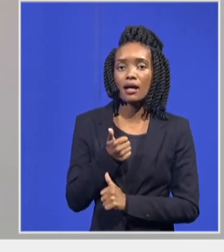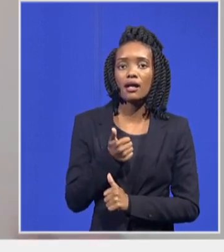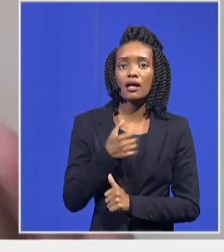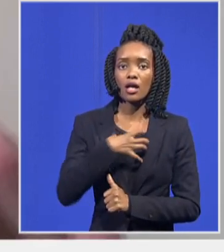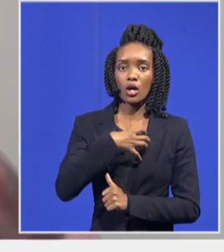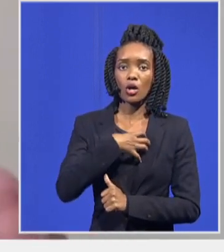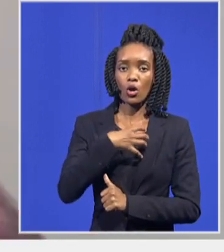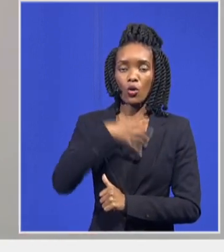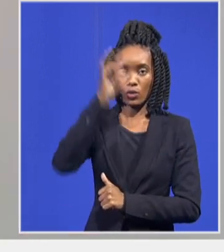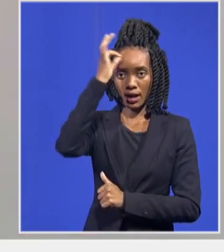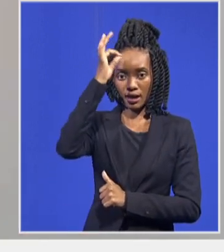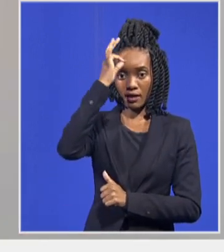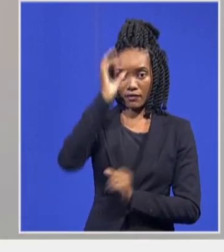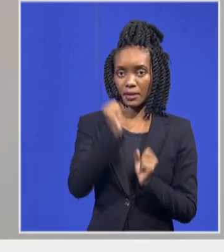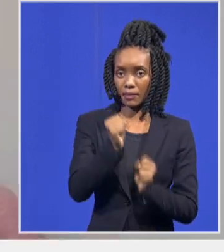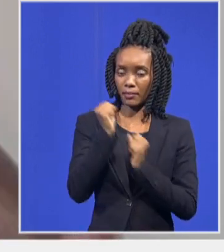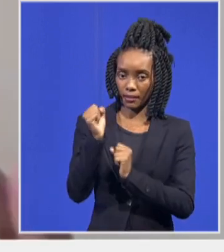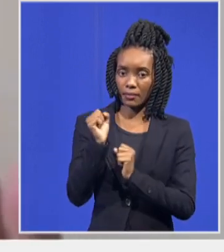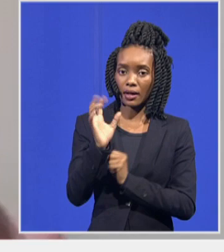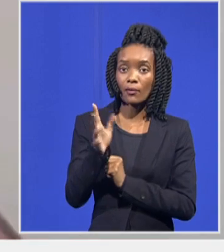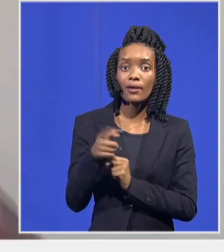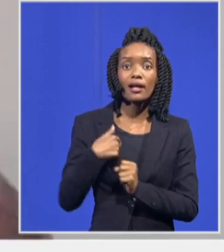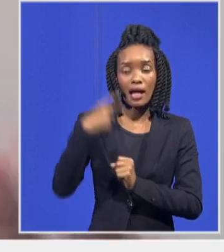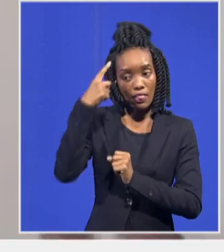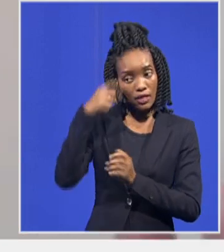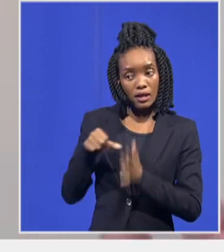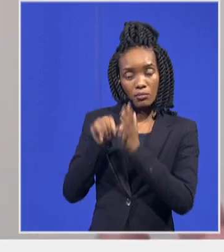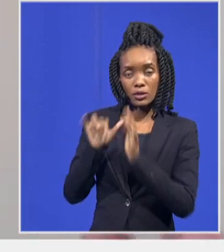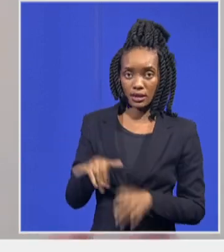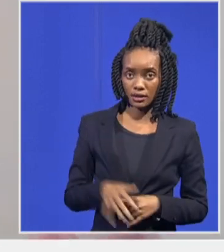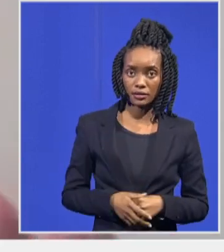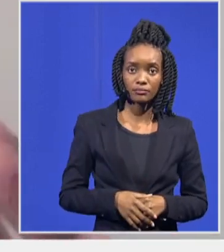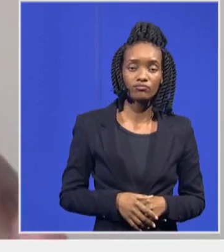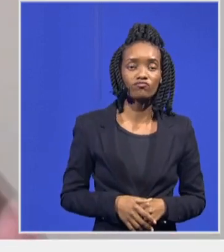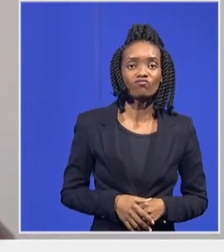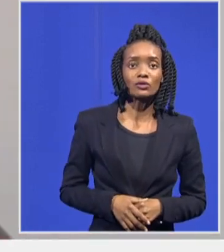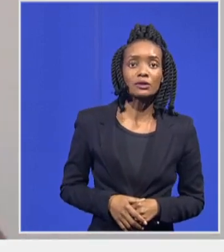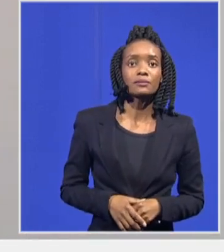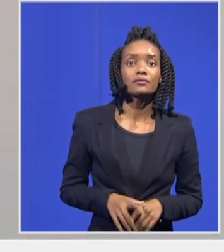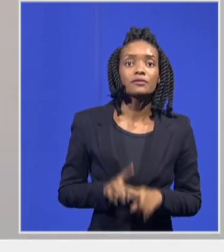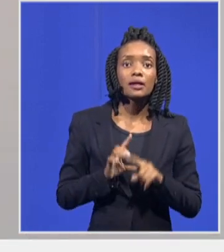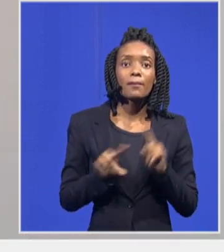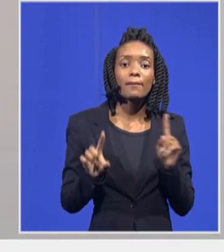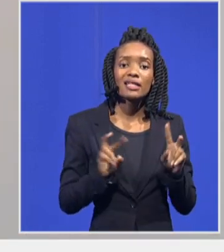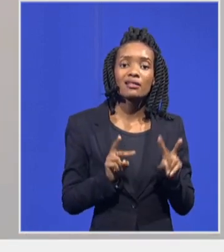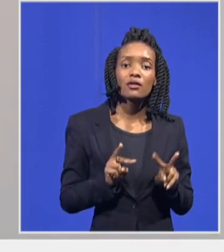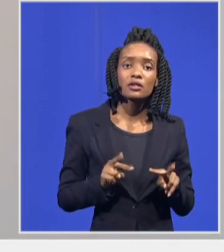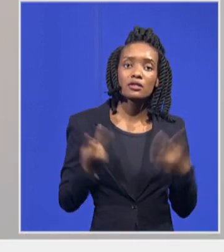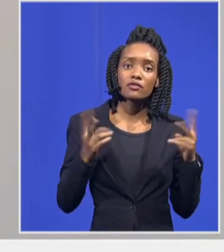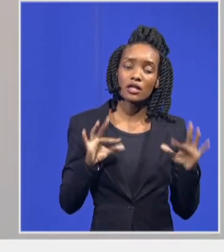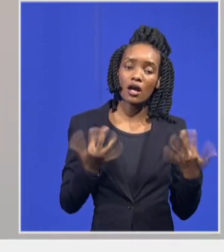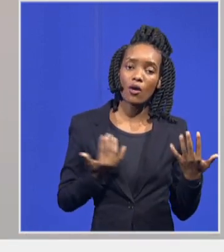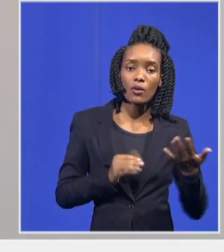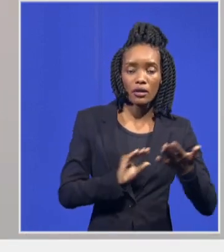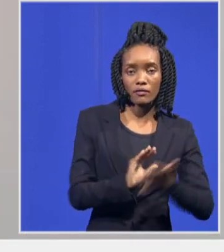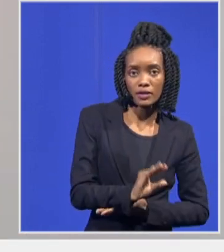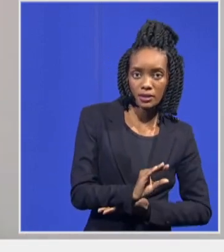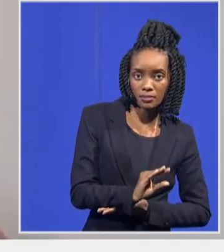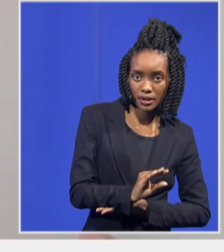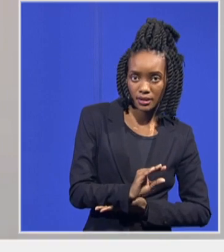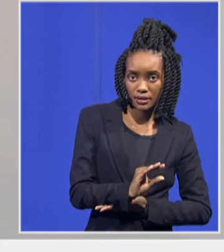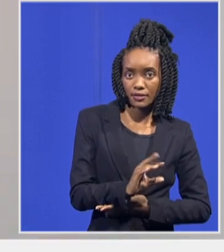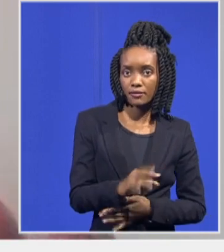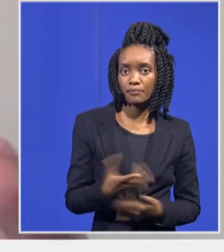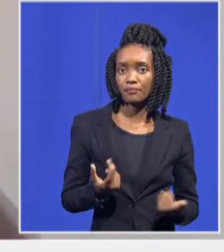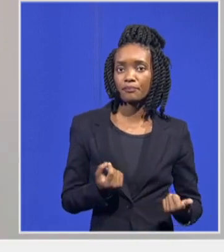of the state. And I think that's very, very important. But that differs substantially around how one thinks through investment if one talks about